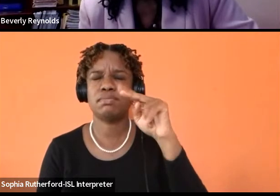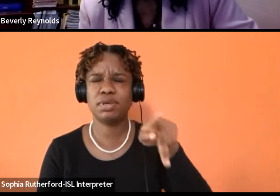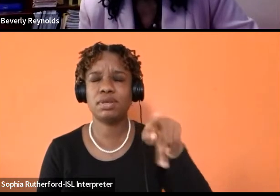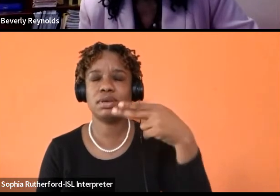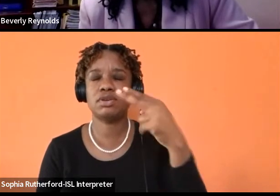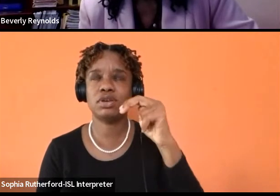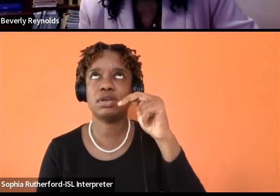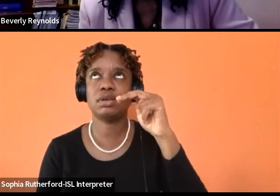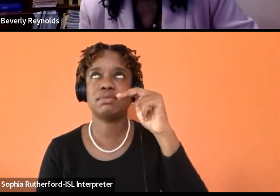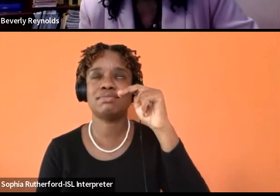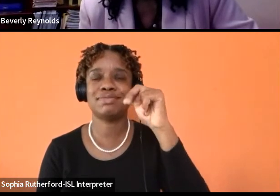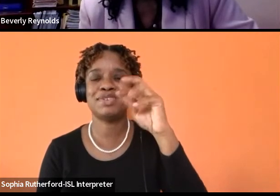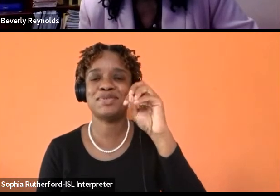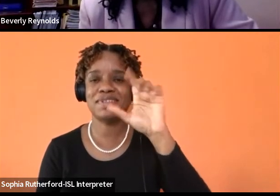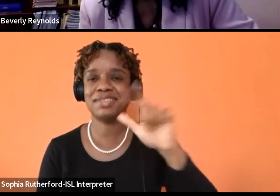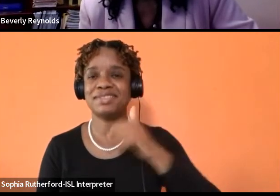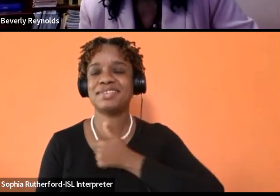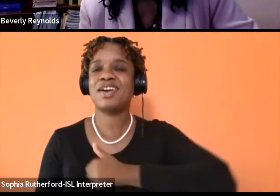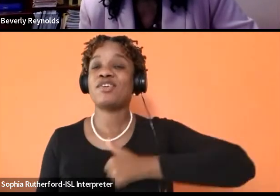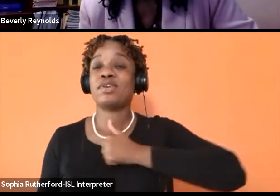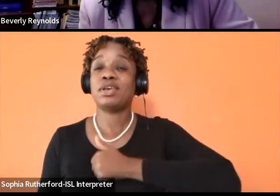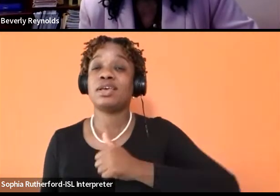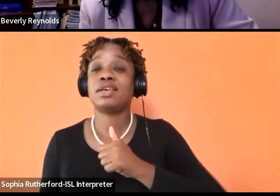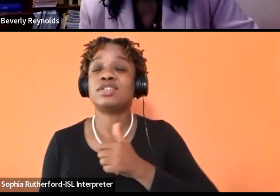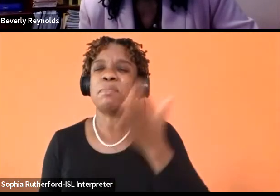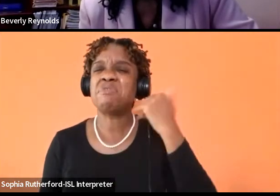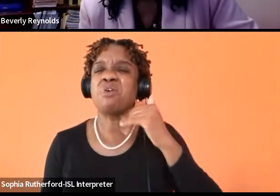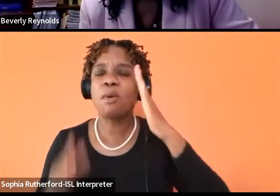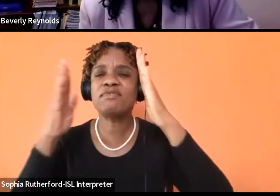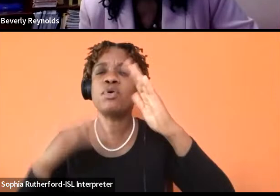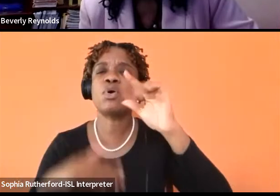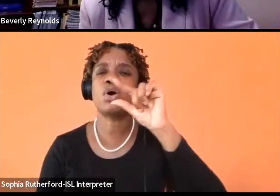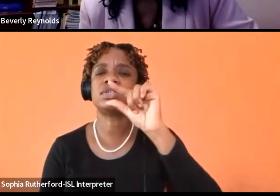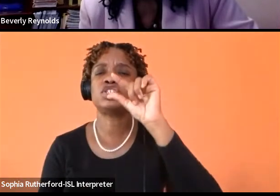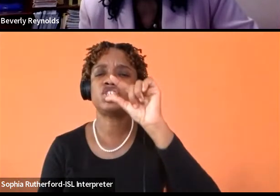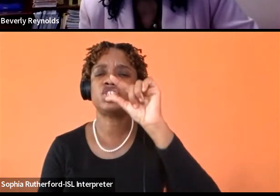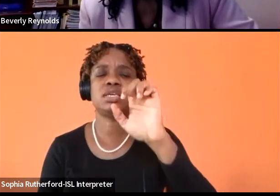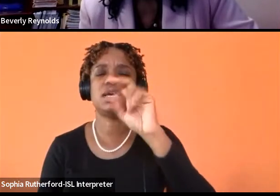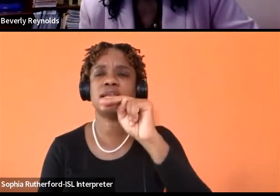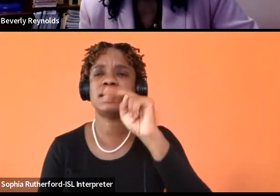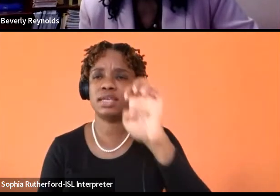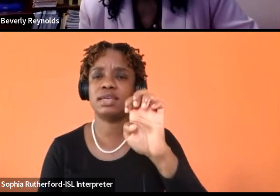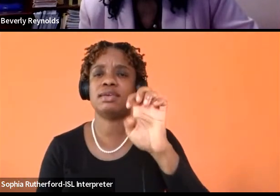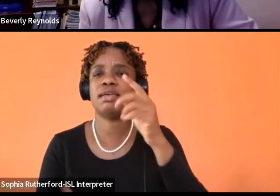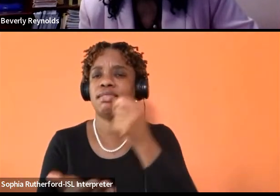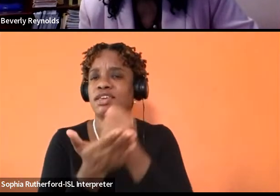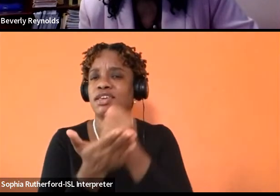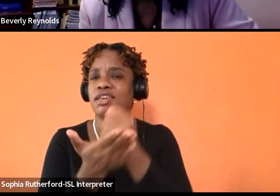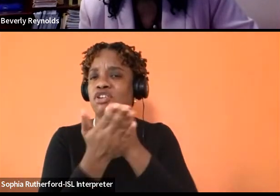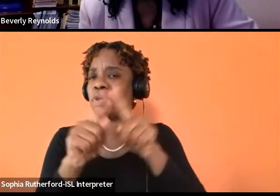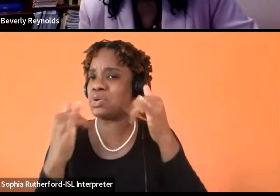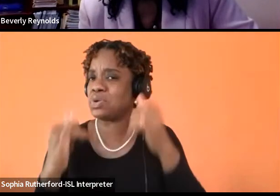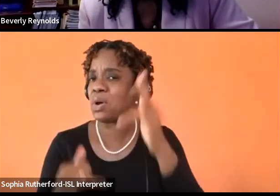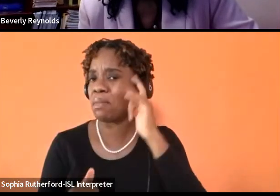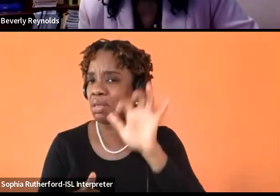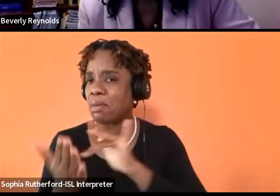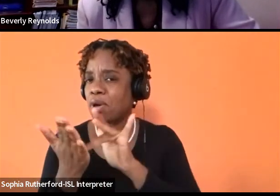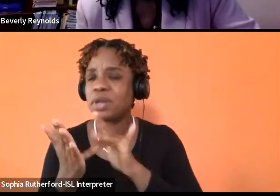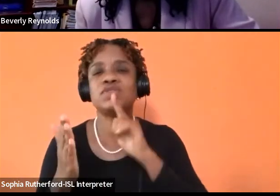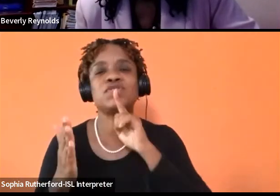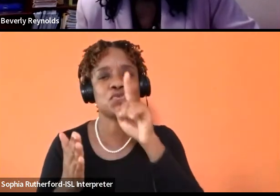So I just would like to express my appreciation for your presentation. Thank you. You're most welcome. Most welcome.